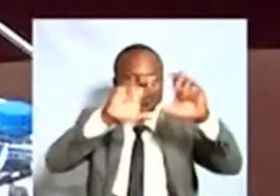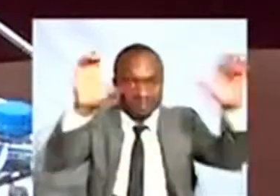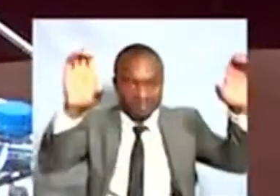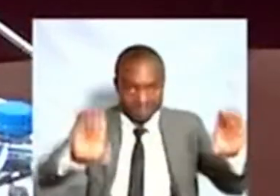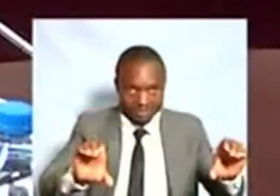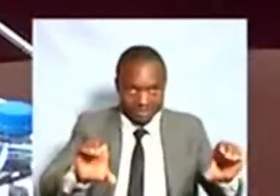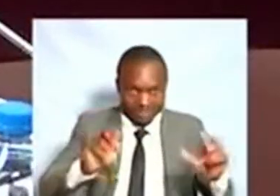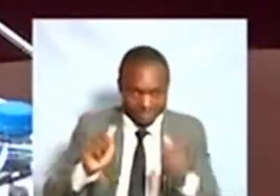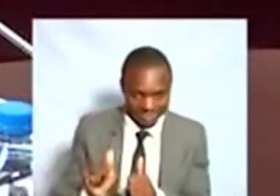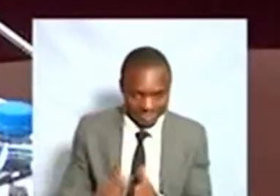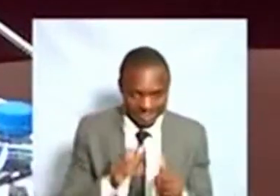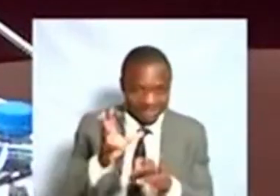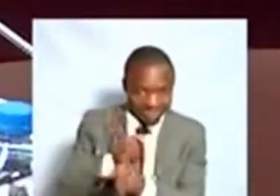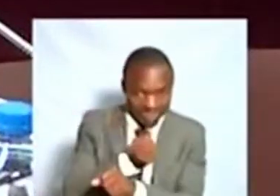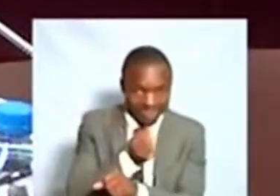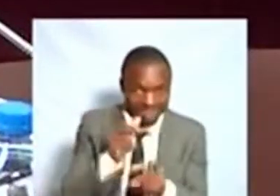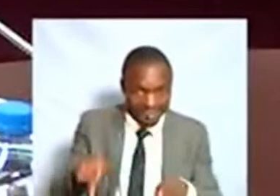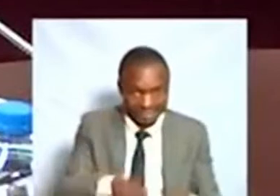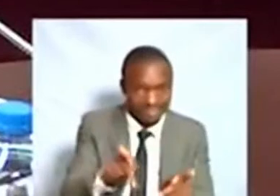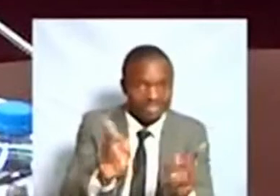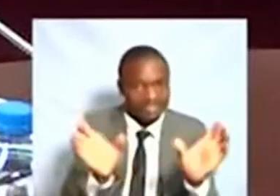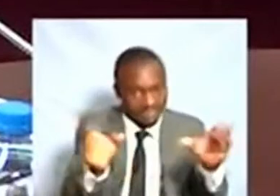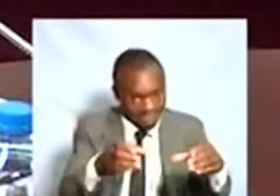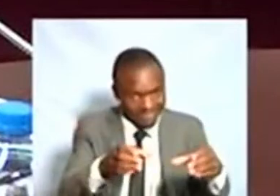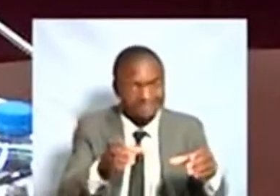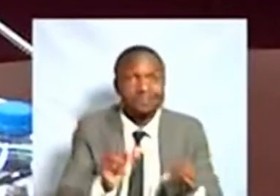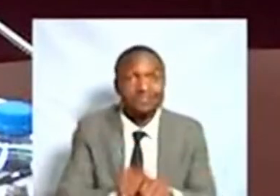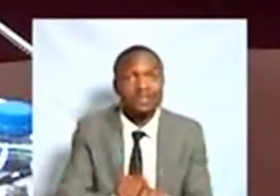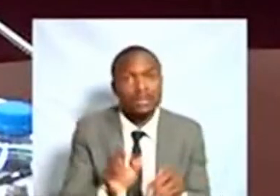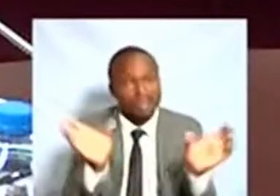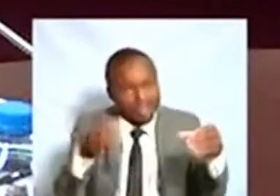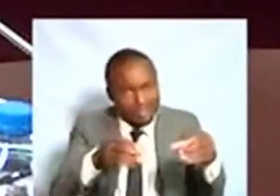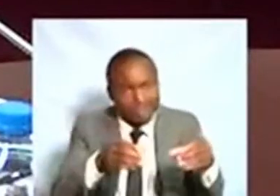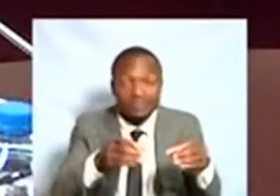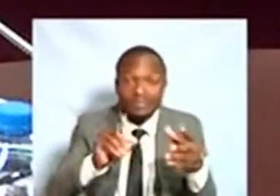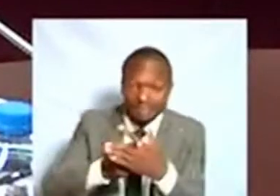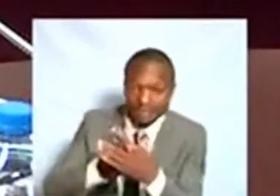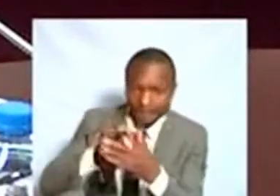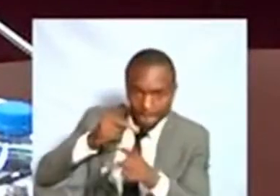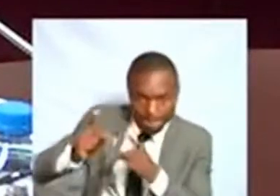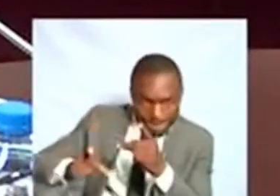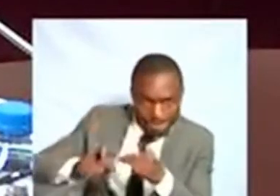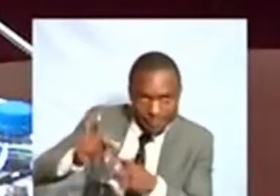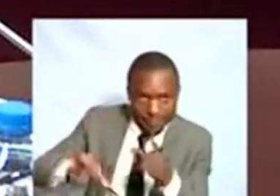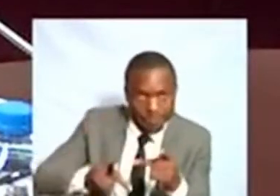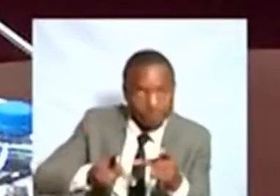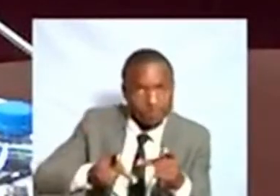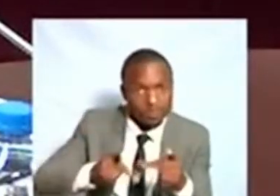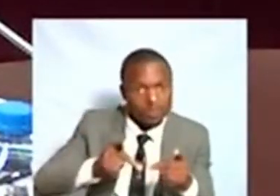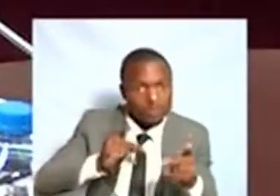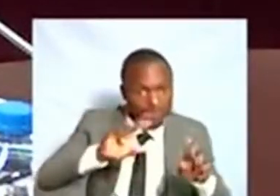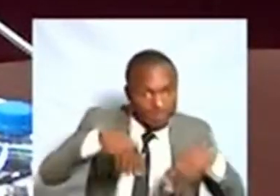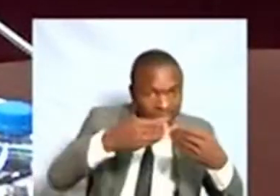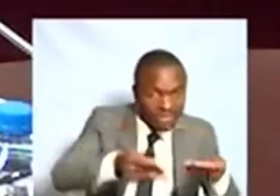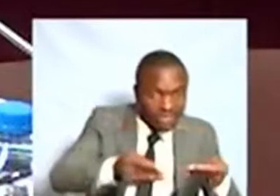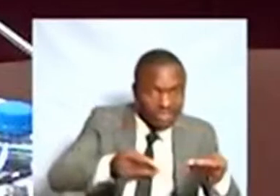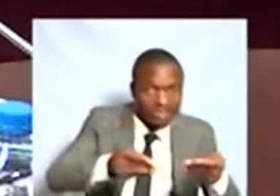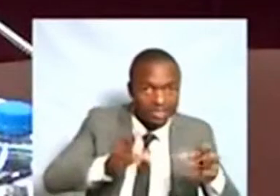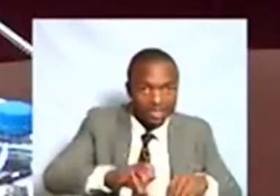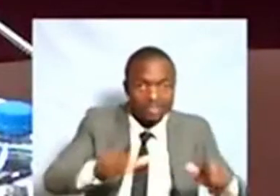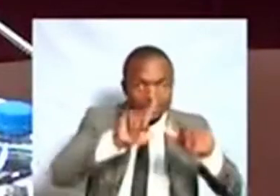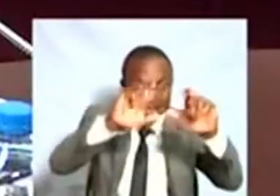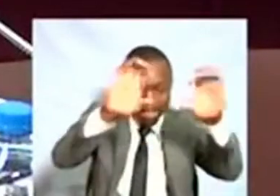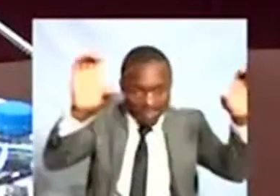Chair, action taken by Kasenengwa Town Council. The Council has started the process of securing the title deeds for the